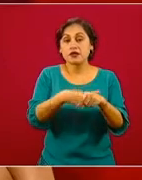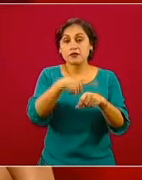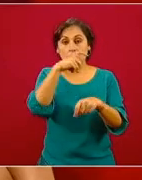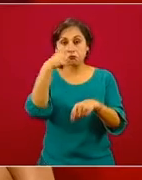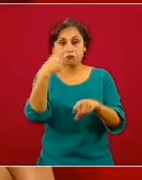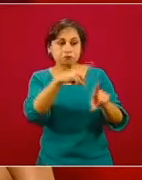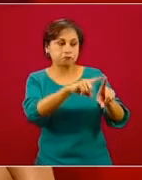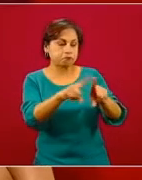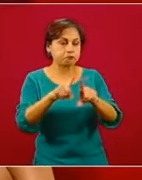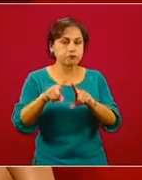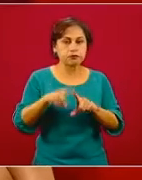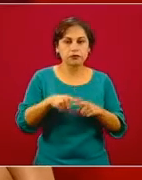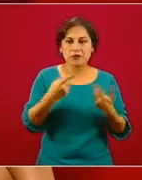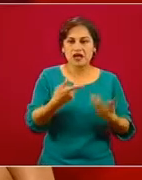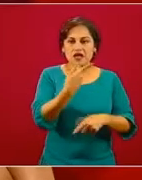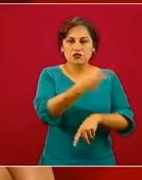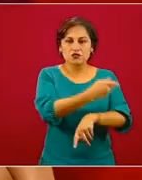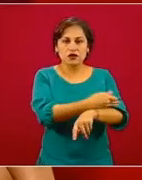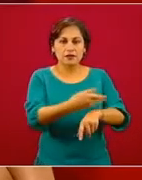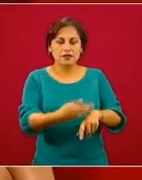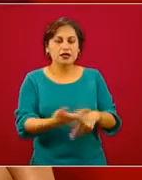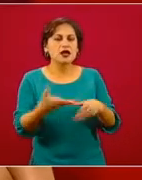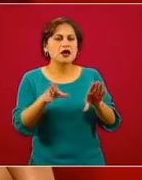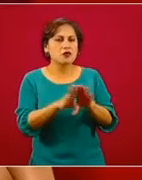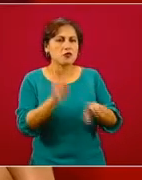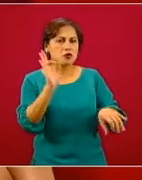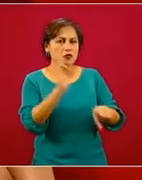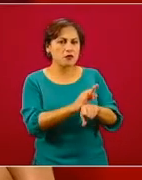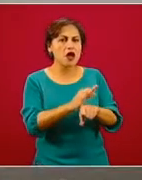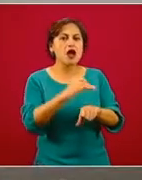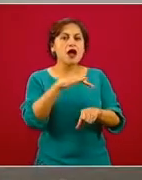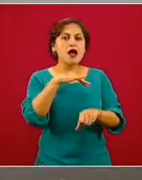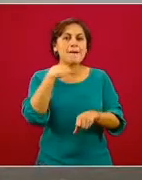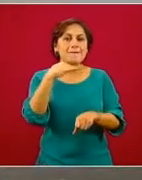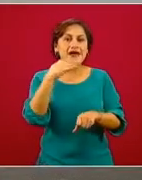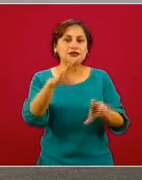talking about the managing of hazardous residue,